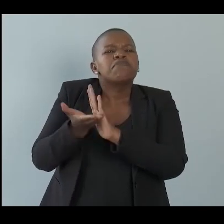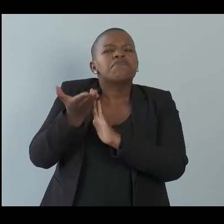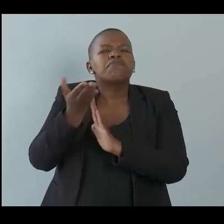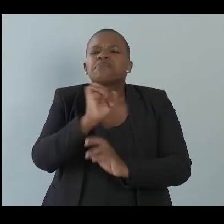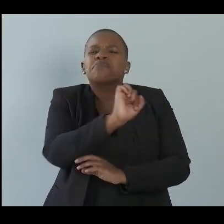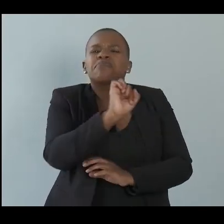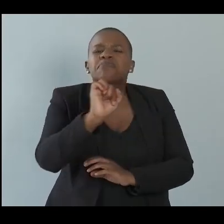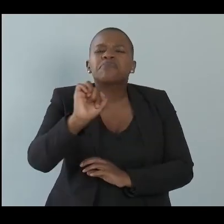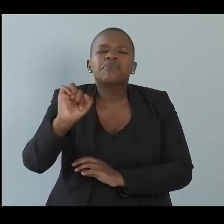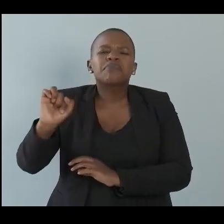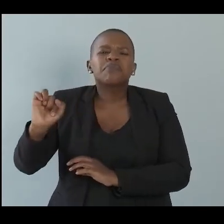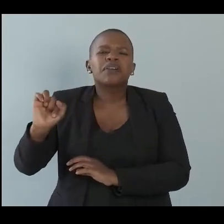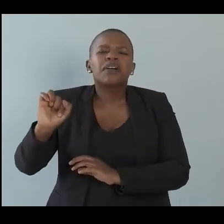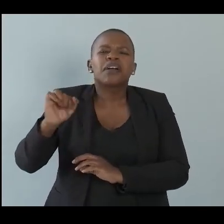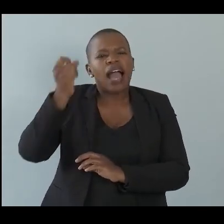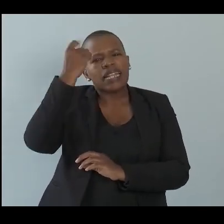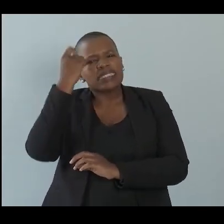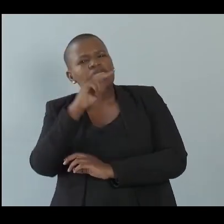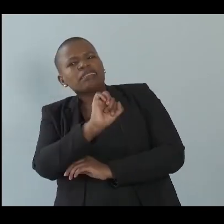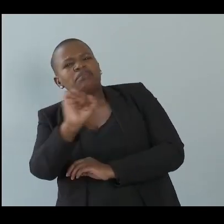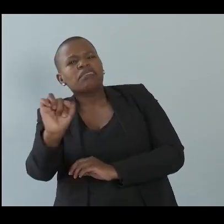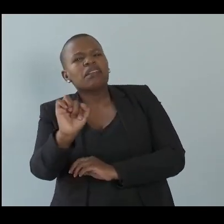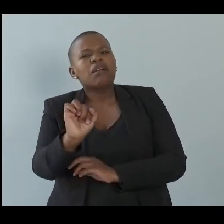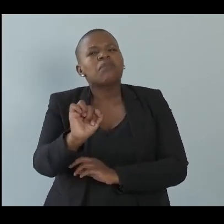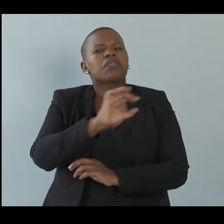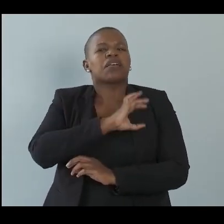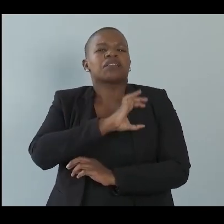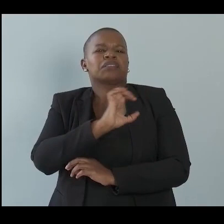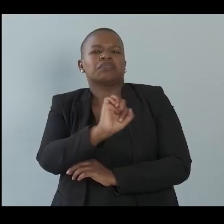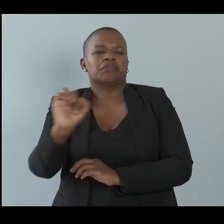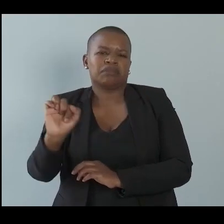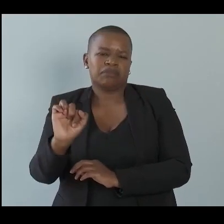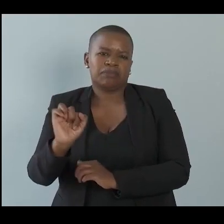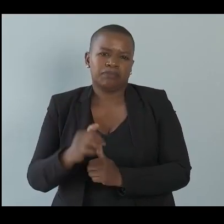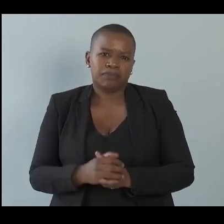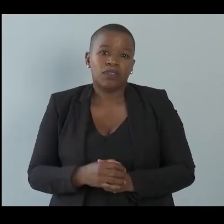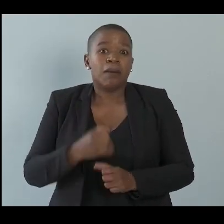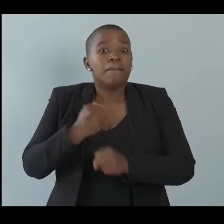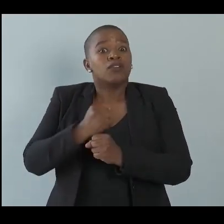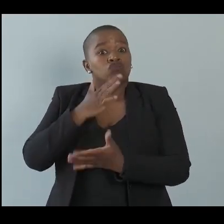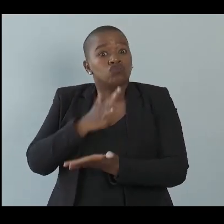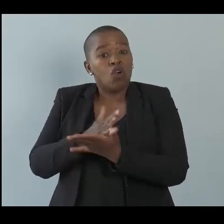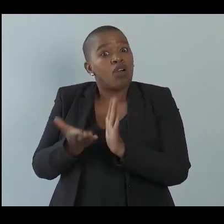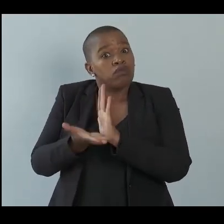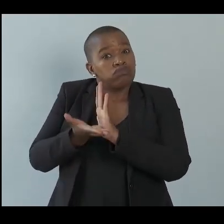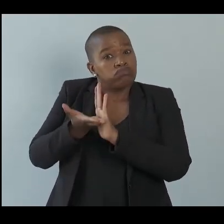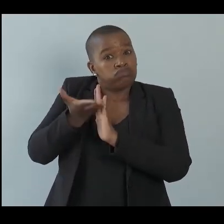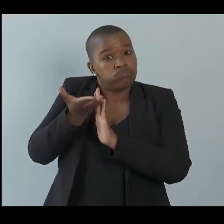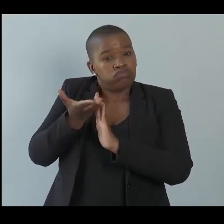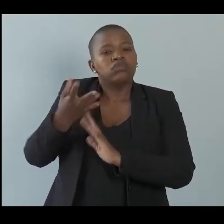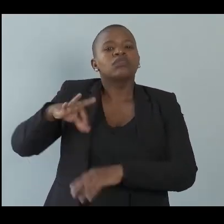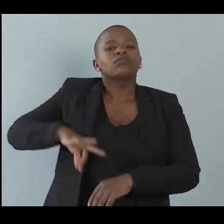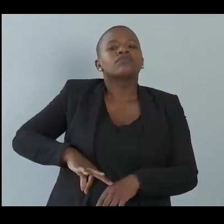customers, while also driving revenue growth and implementing operational efficiencies to boost profitability. We are